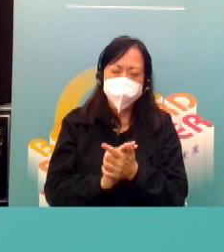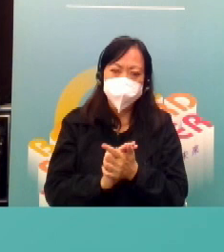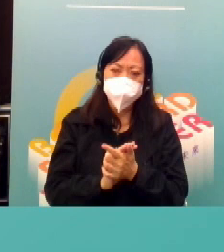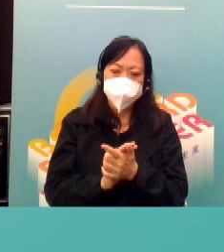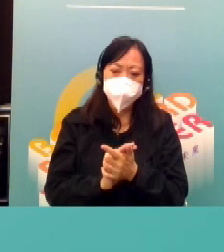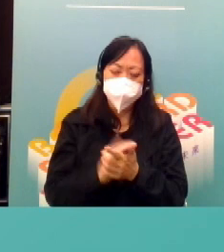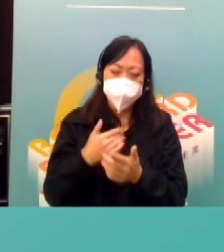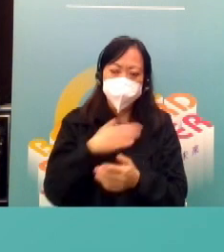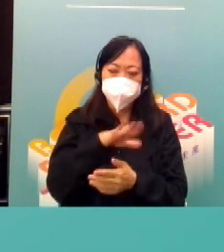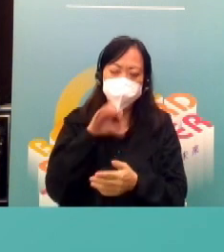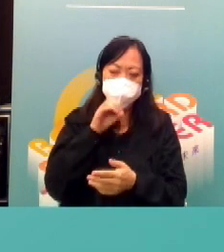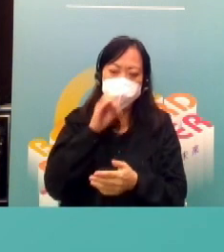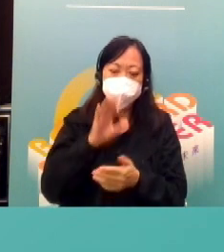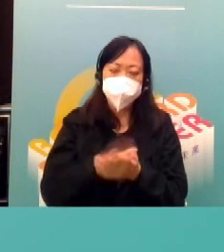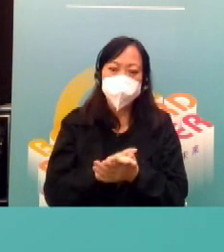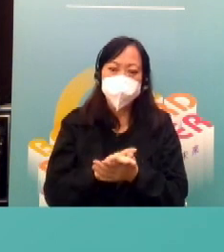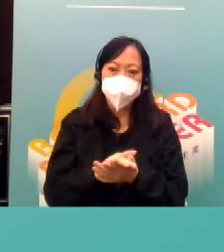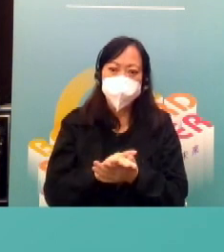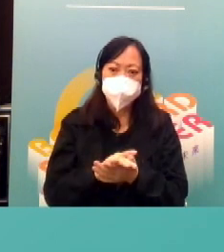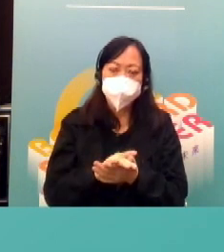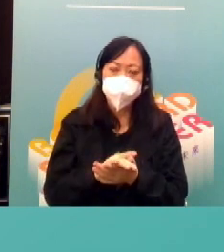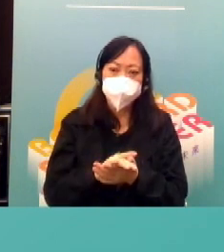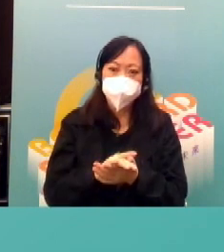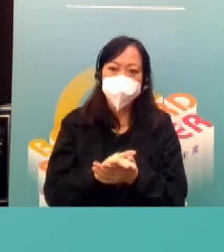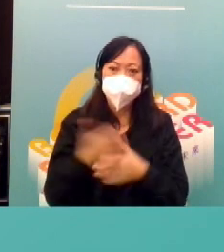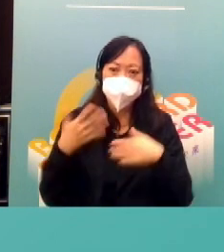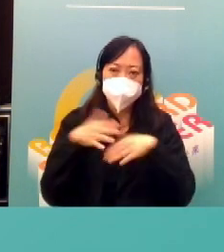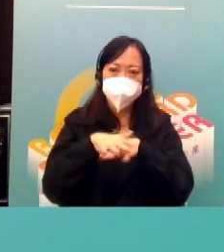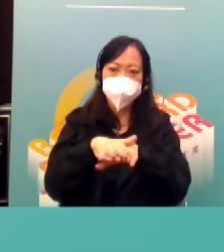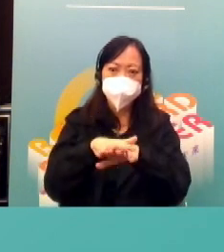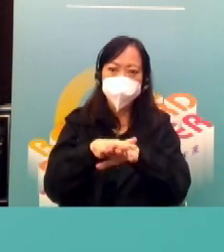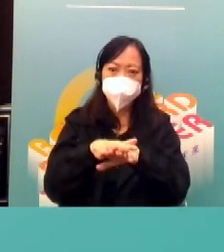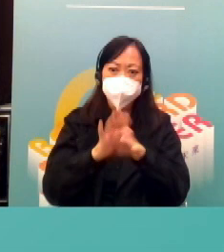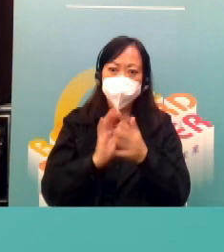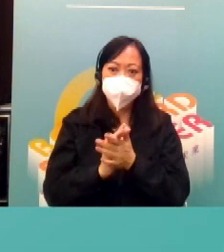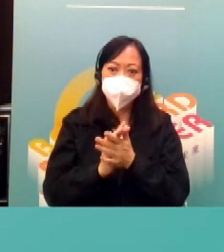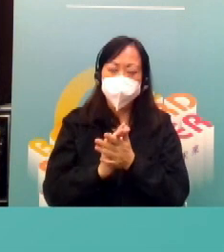business as usual to inclusive business, and investing for profit to investing for impact.